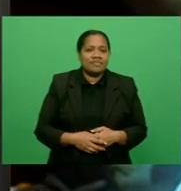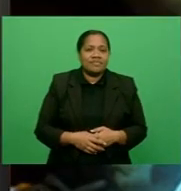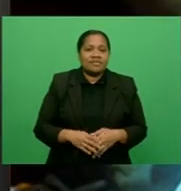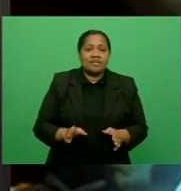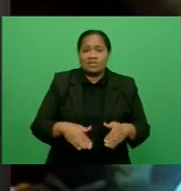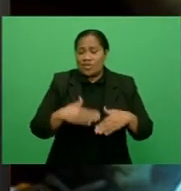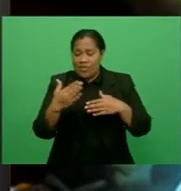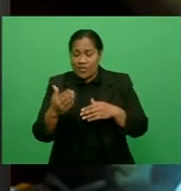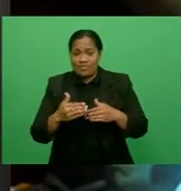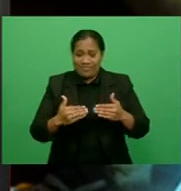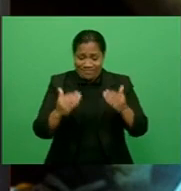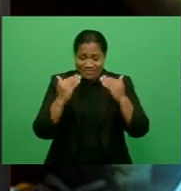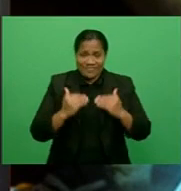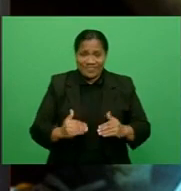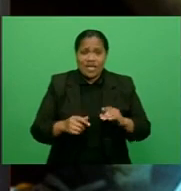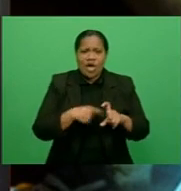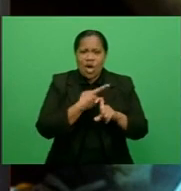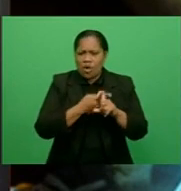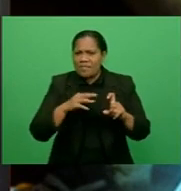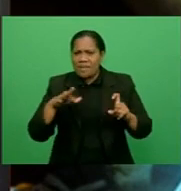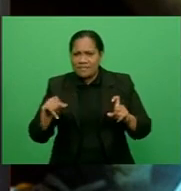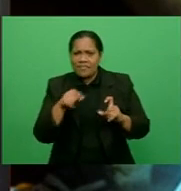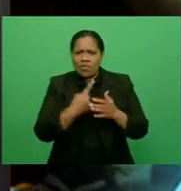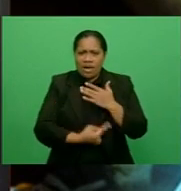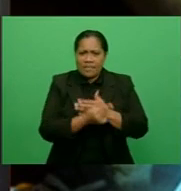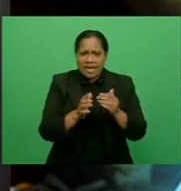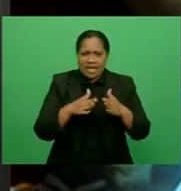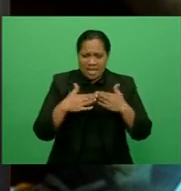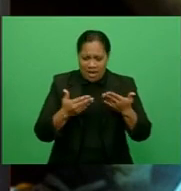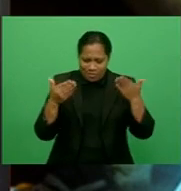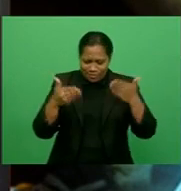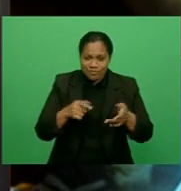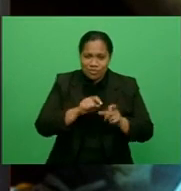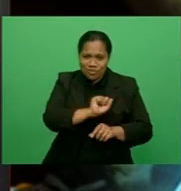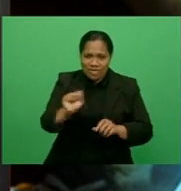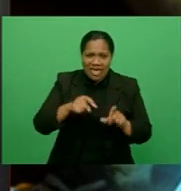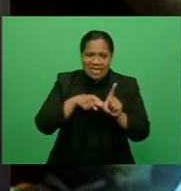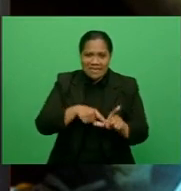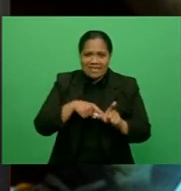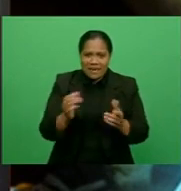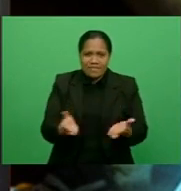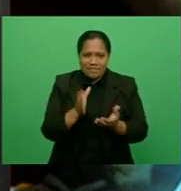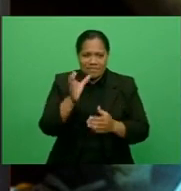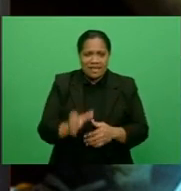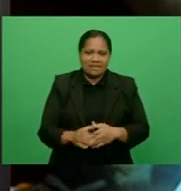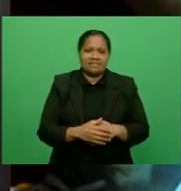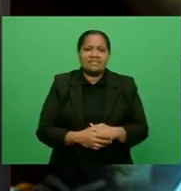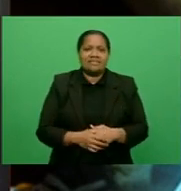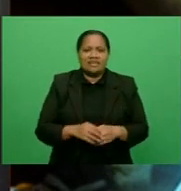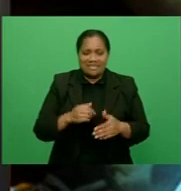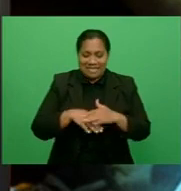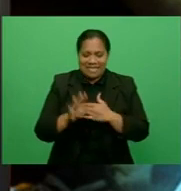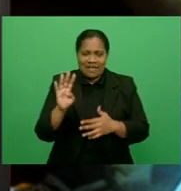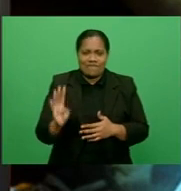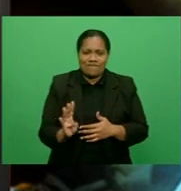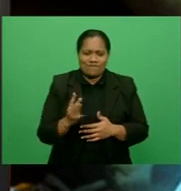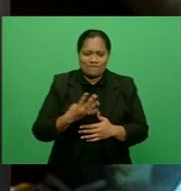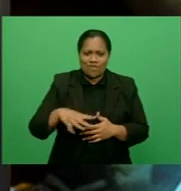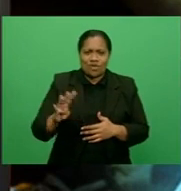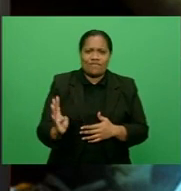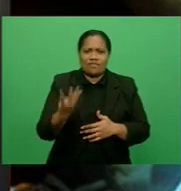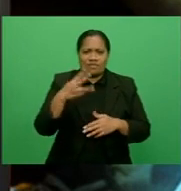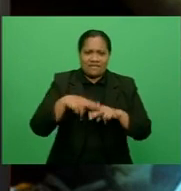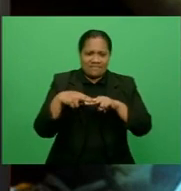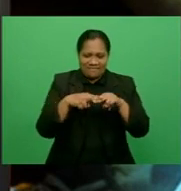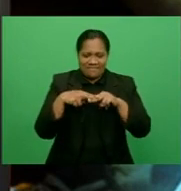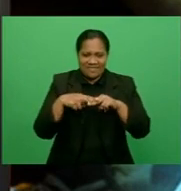on their younger players as they prepare to take on some of the best local sevens team in the 44th Fiji Beater Marish tournament. The